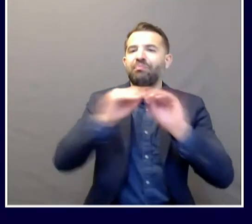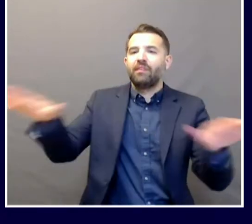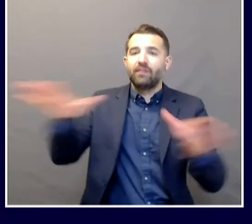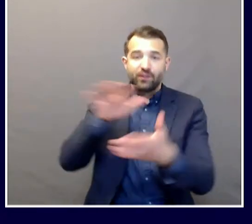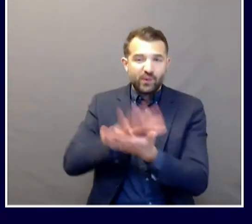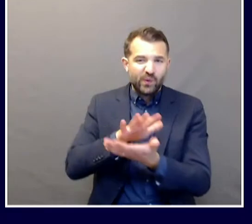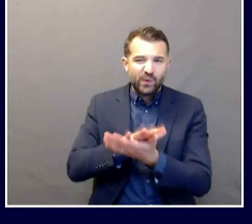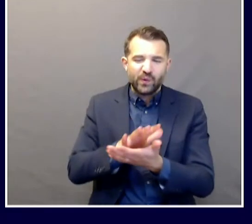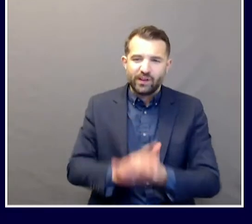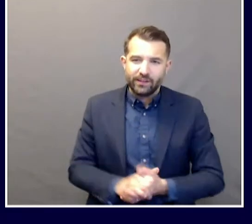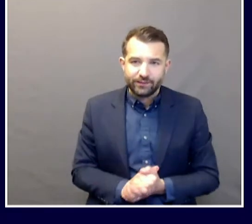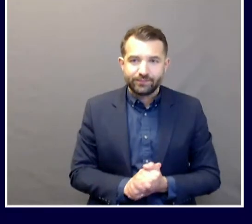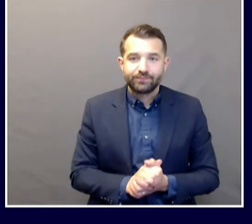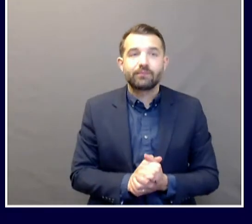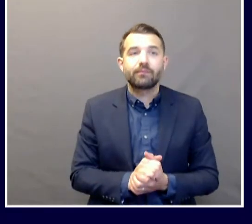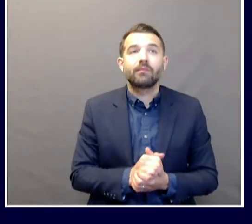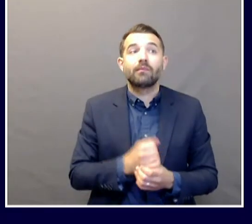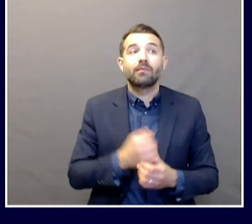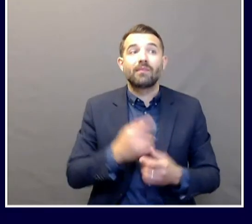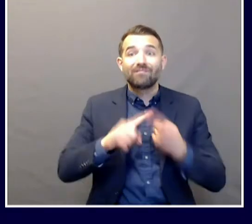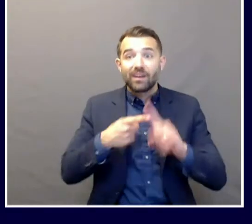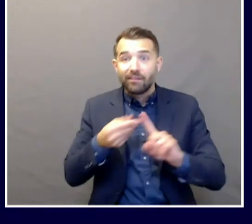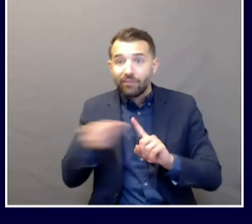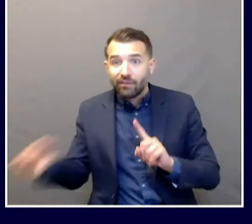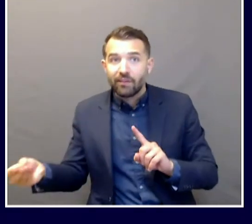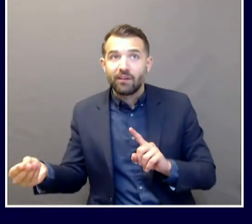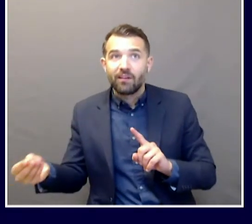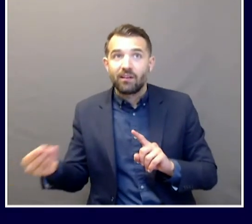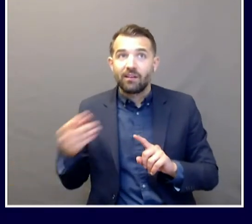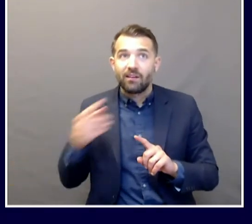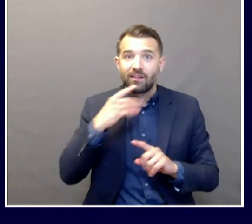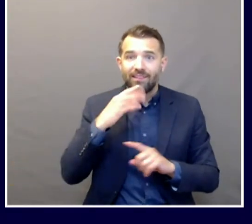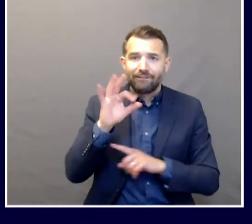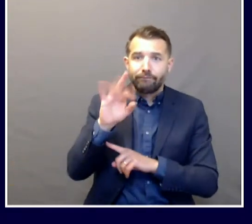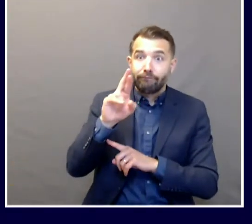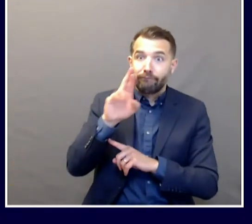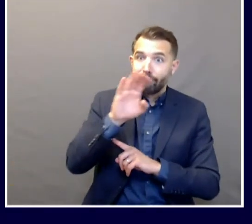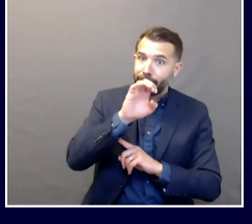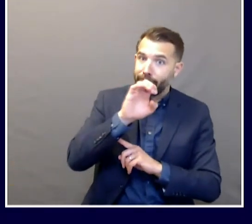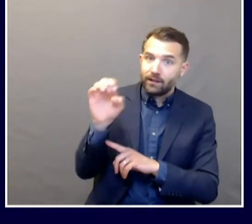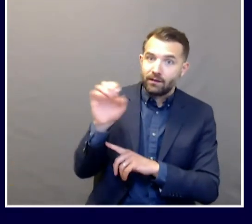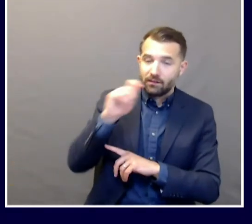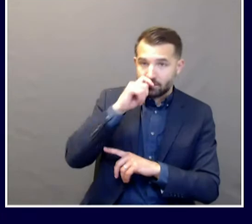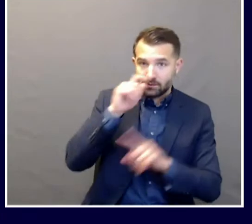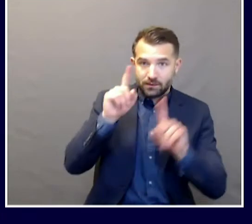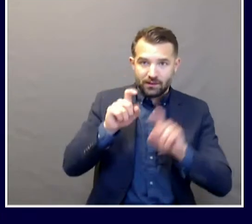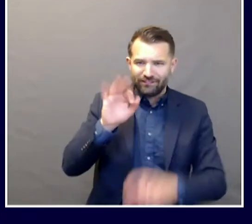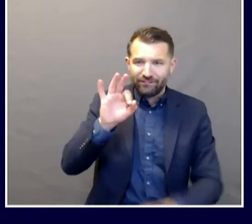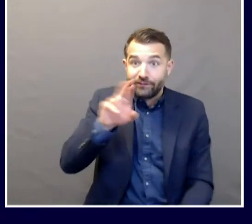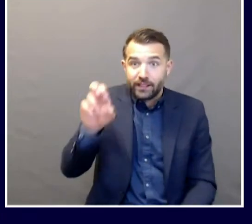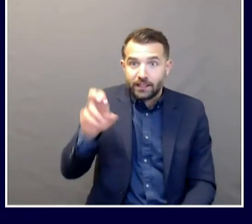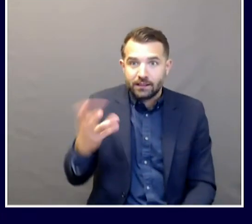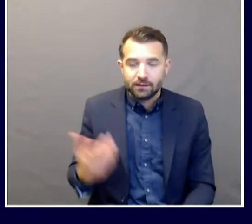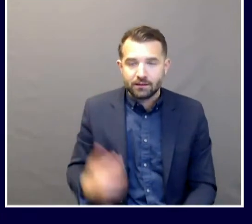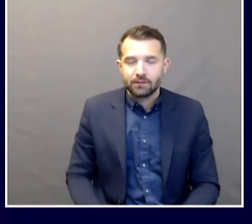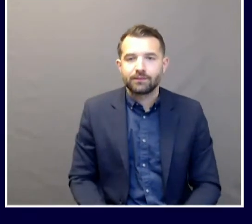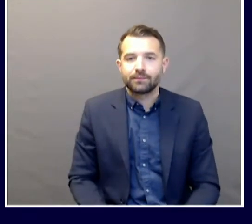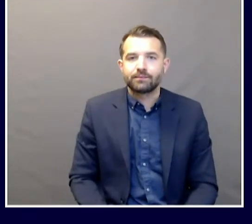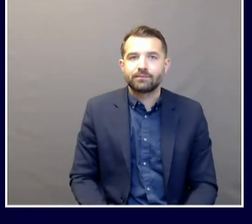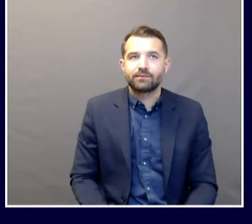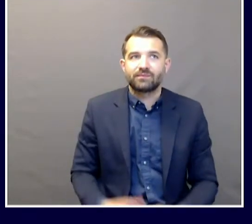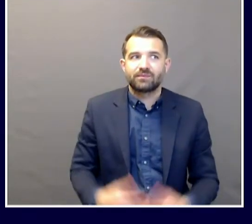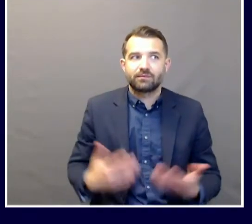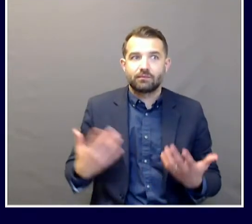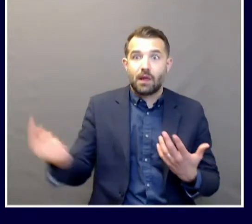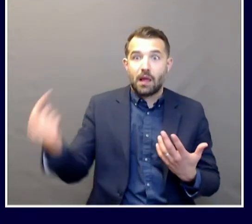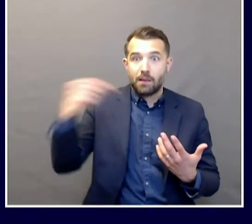of charge and virtually everywhere. That's got to be the key. So if you're coming back and you're worried and you want to make sure that all systems are a